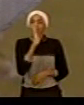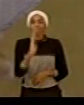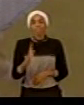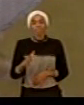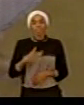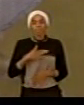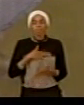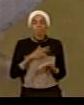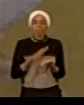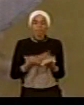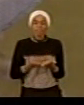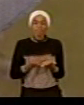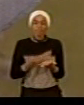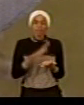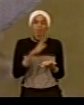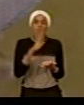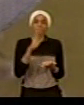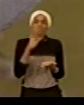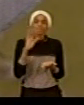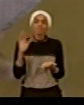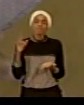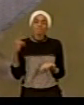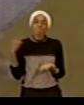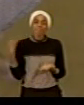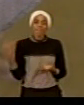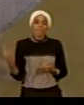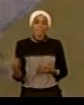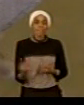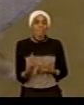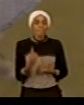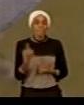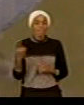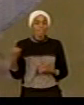be my glory